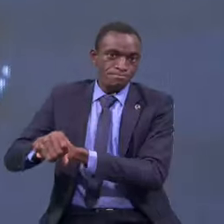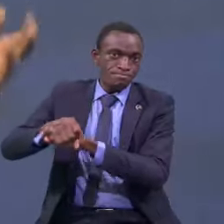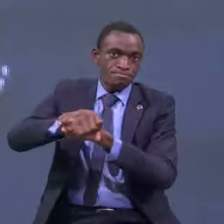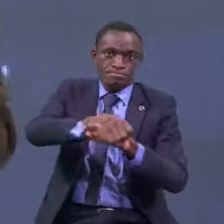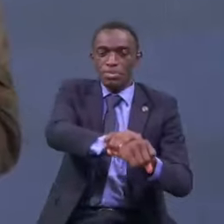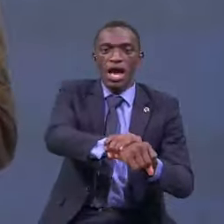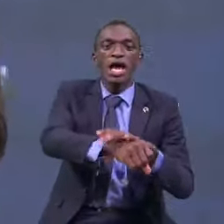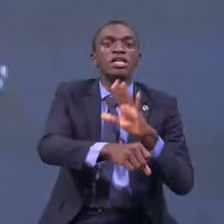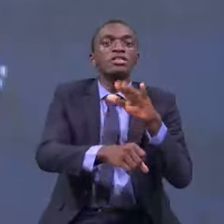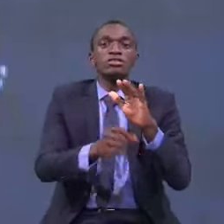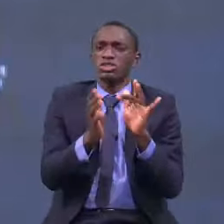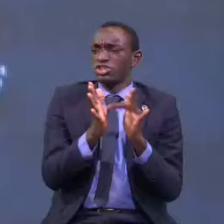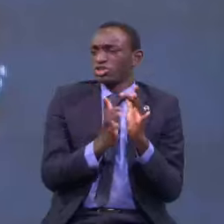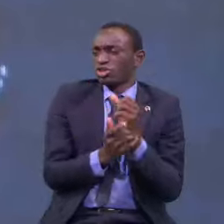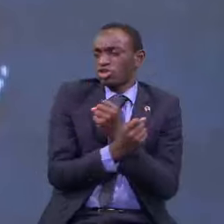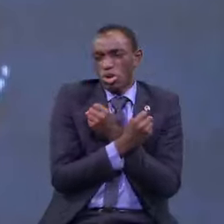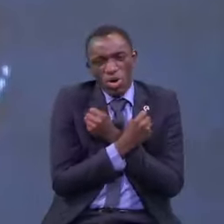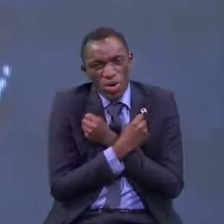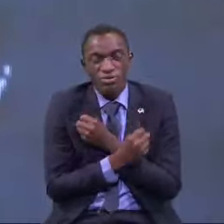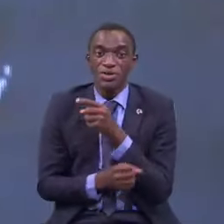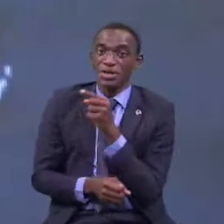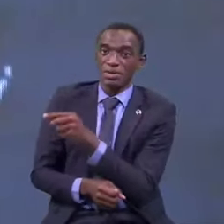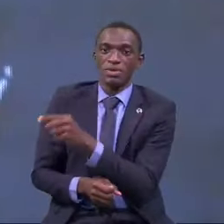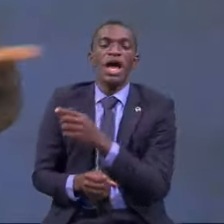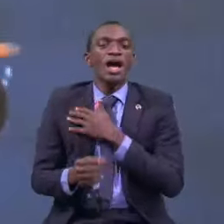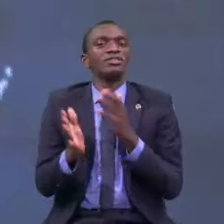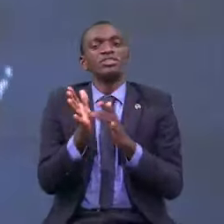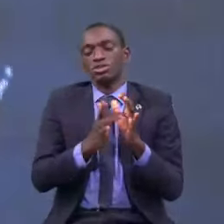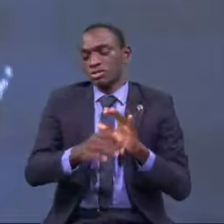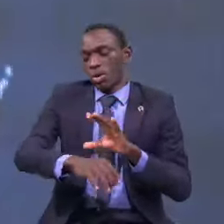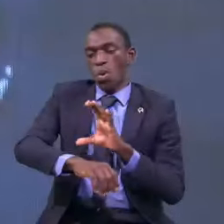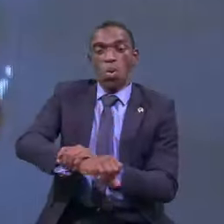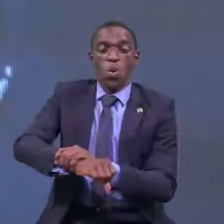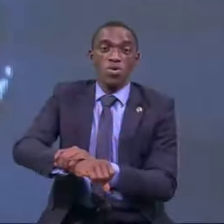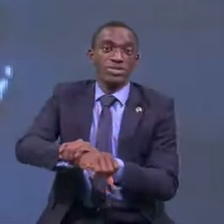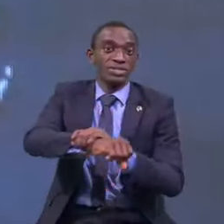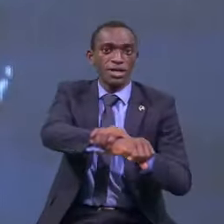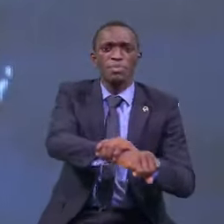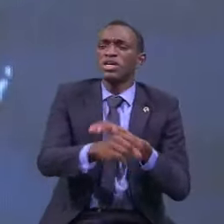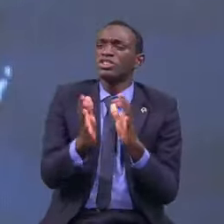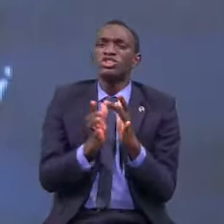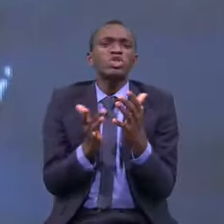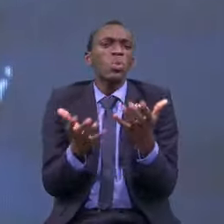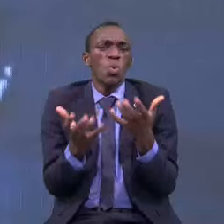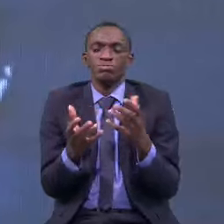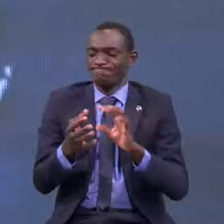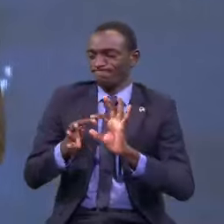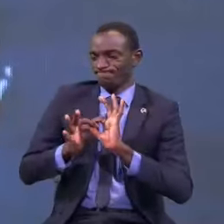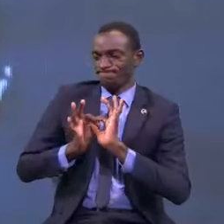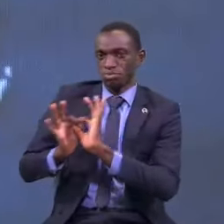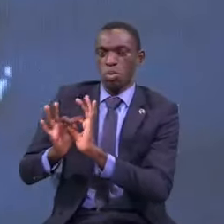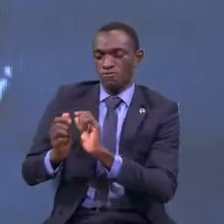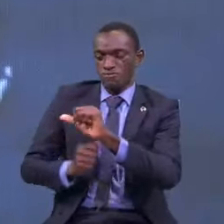He loved him. And therefore he held him. He wanted to be in fellowship with him.